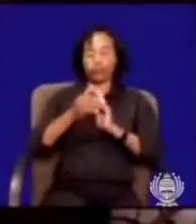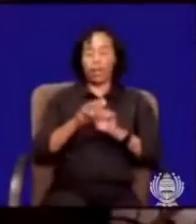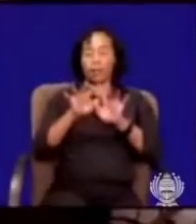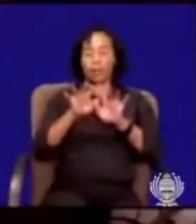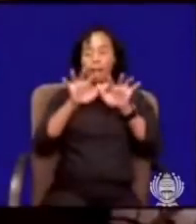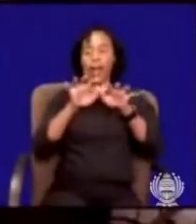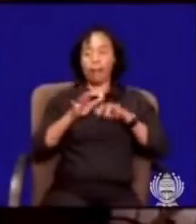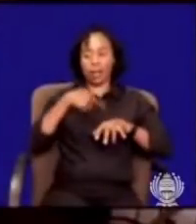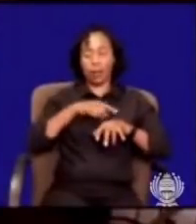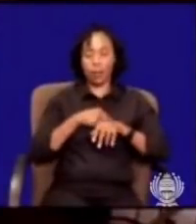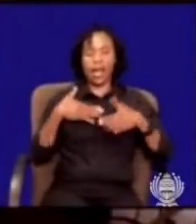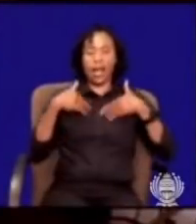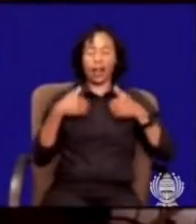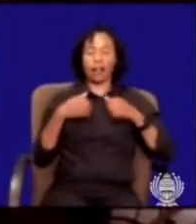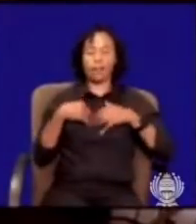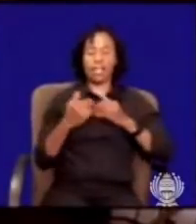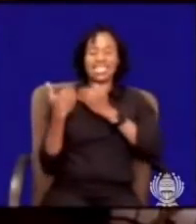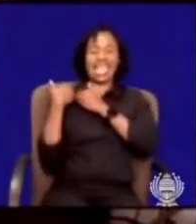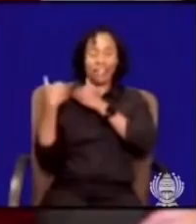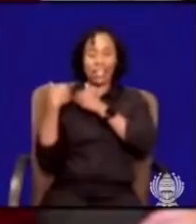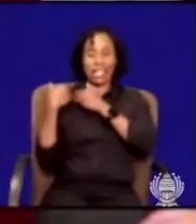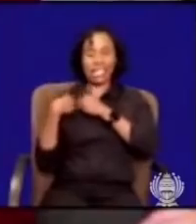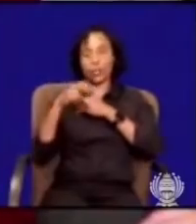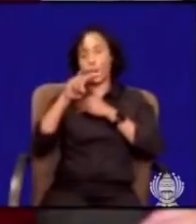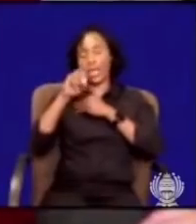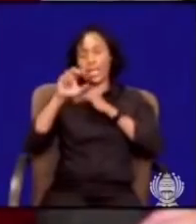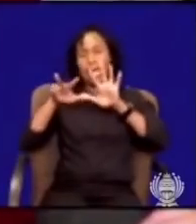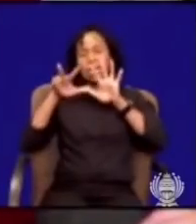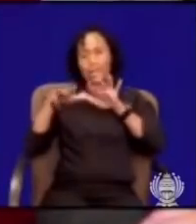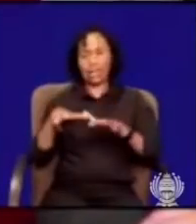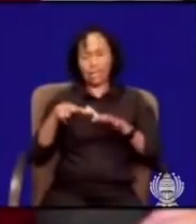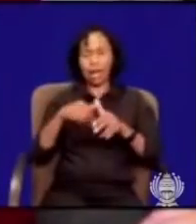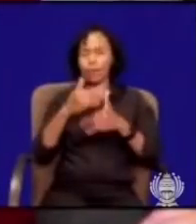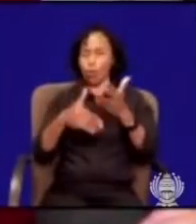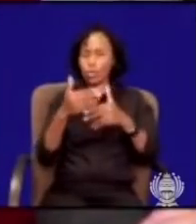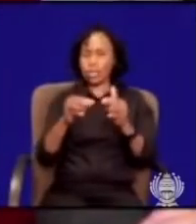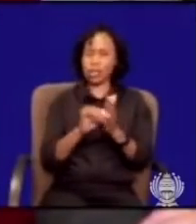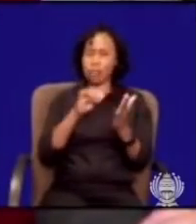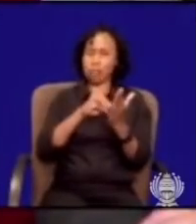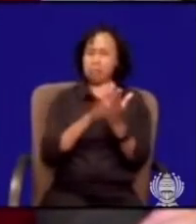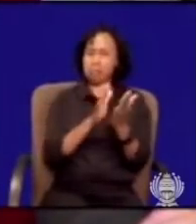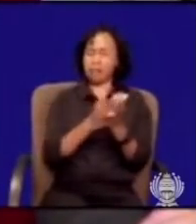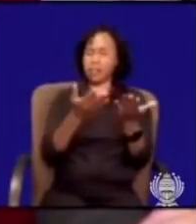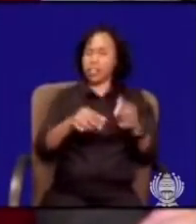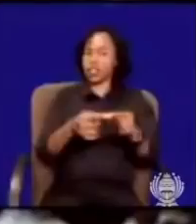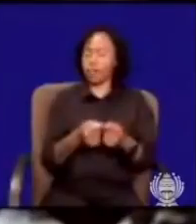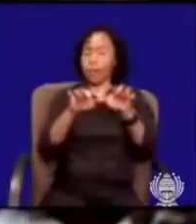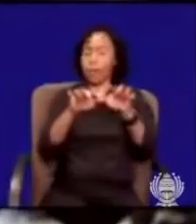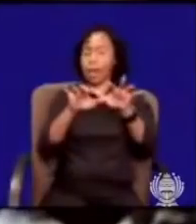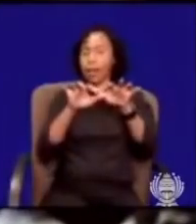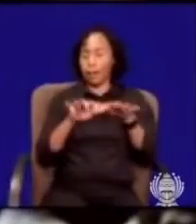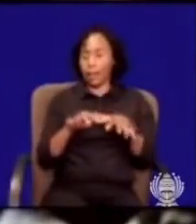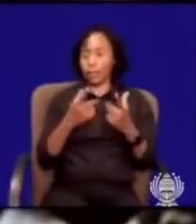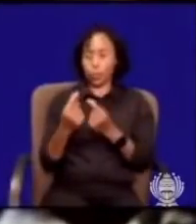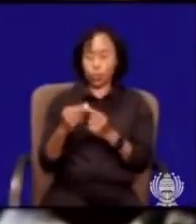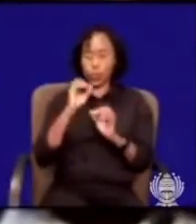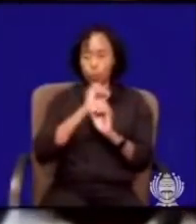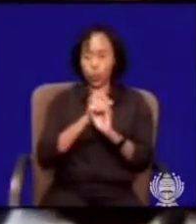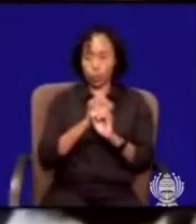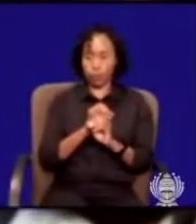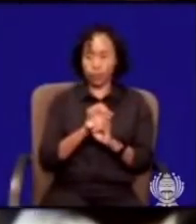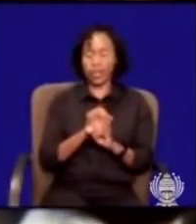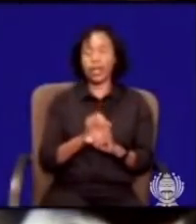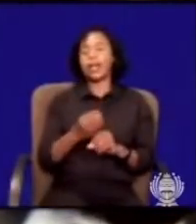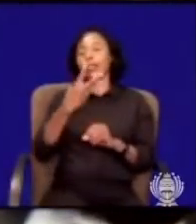safety audit in 2018 warned of the paucity of systems and processes in place in Parliament. The BDO report, commissioned